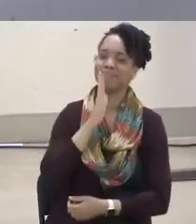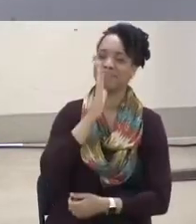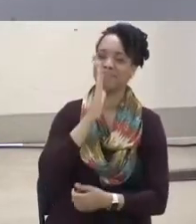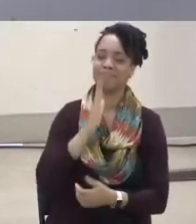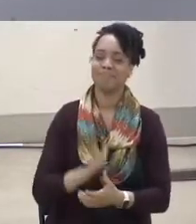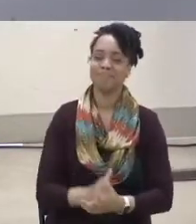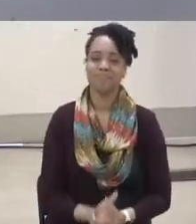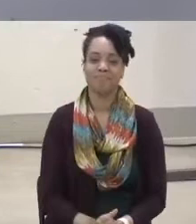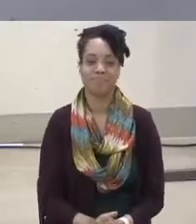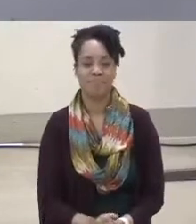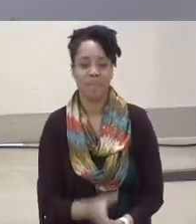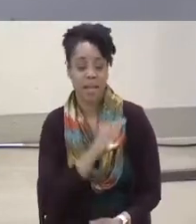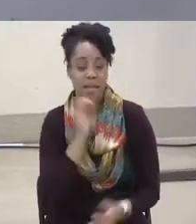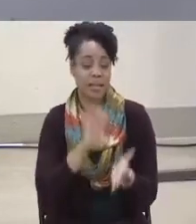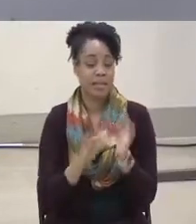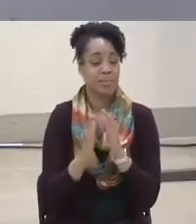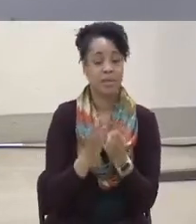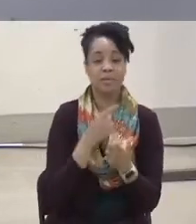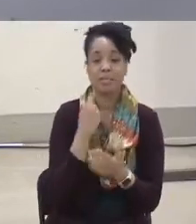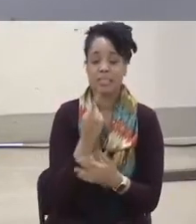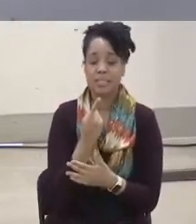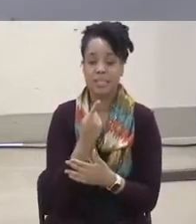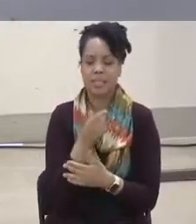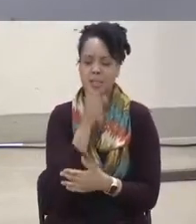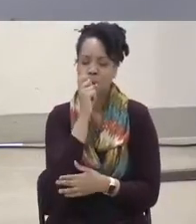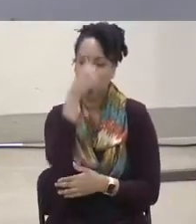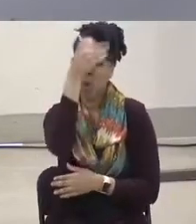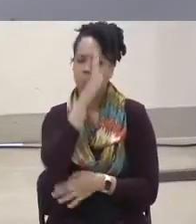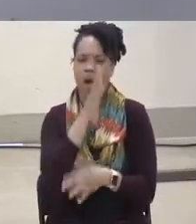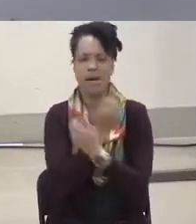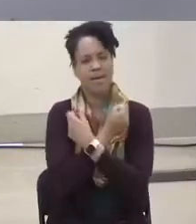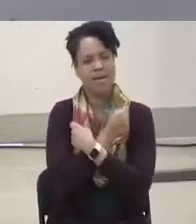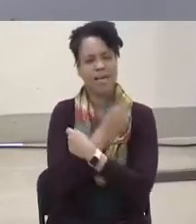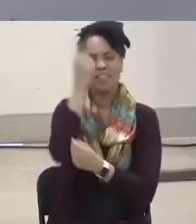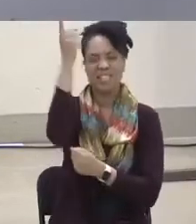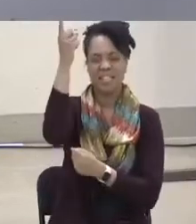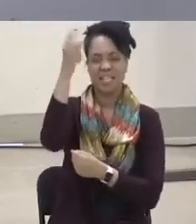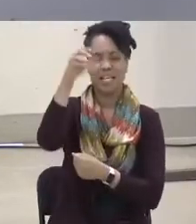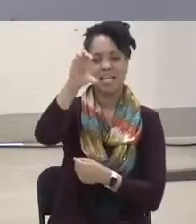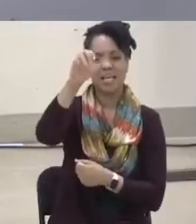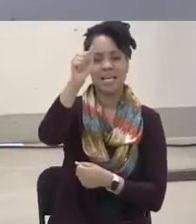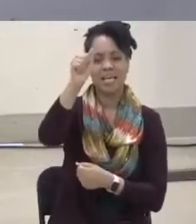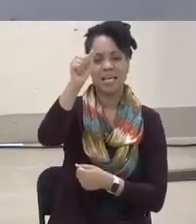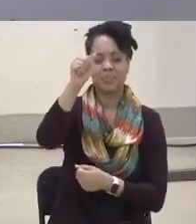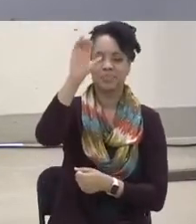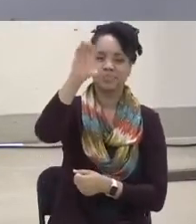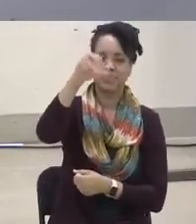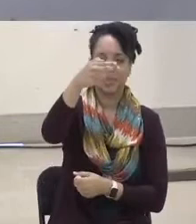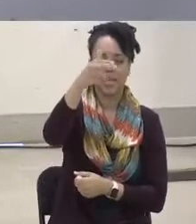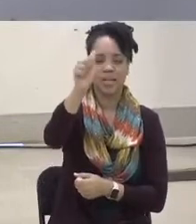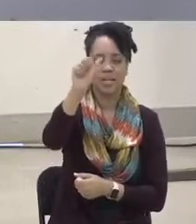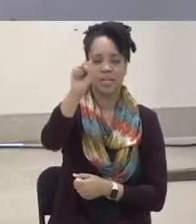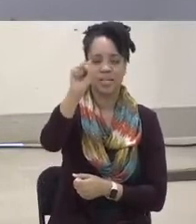Dios amoroso. And the Bible says, whom God loves, he chastens. Porque la Biblia dice que el que Él,